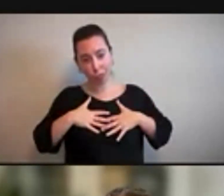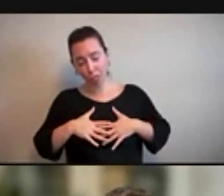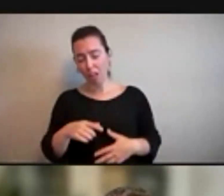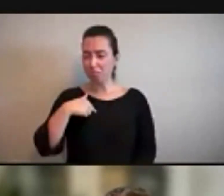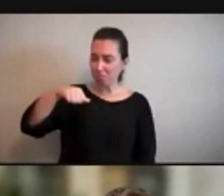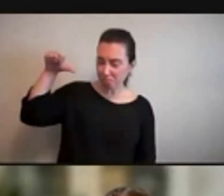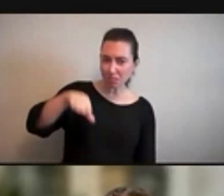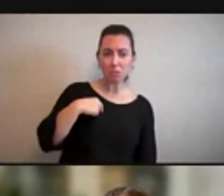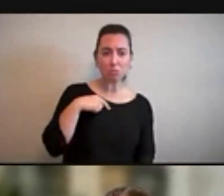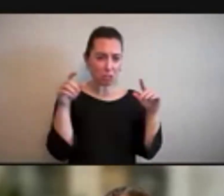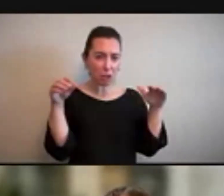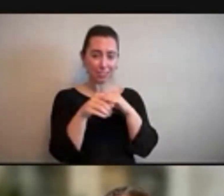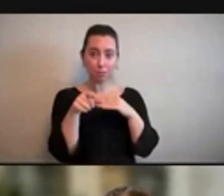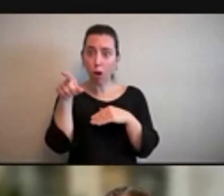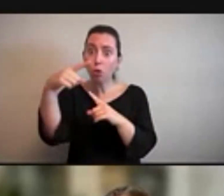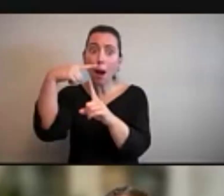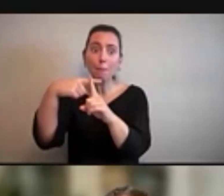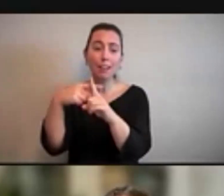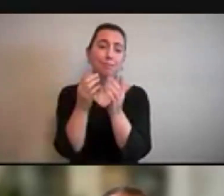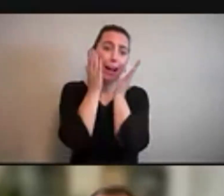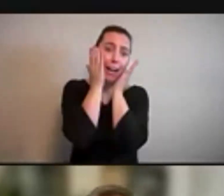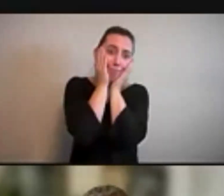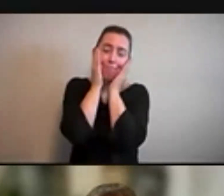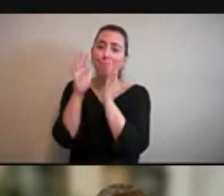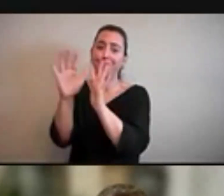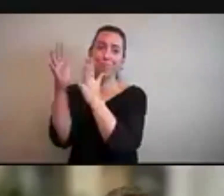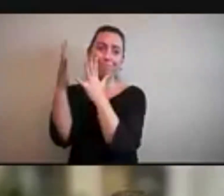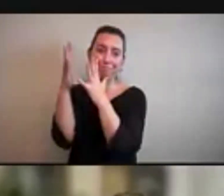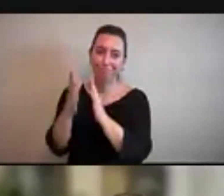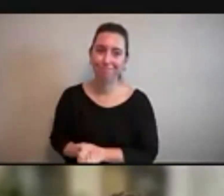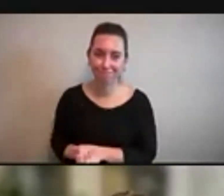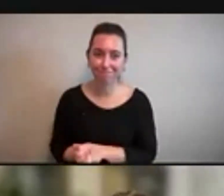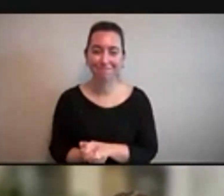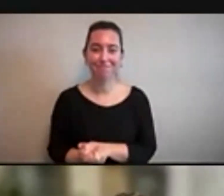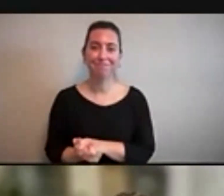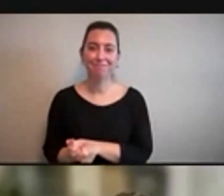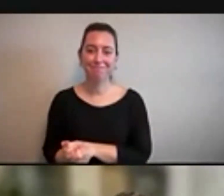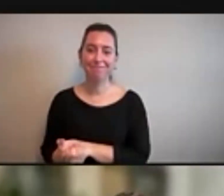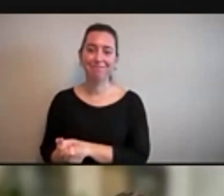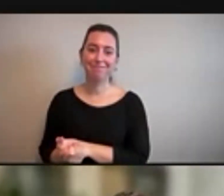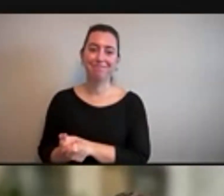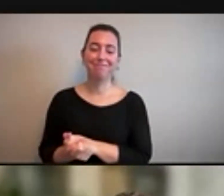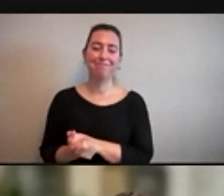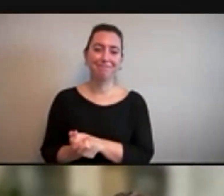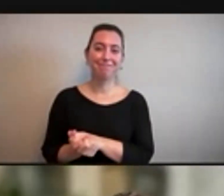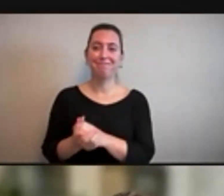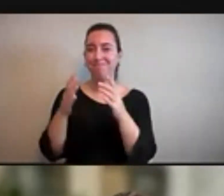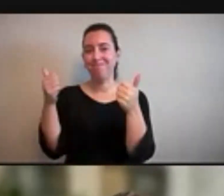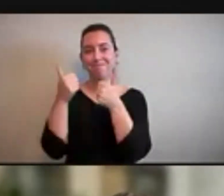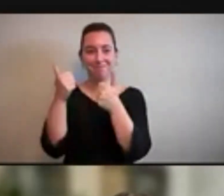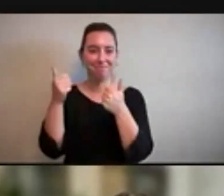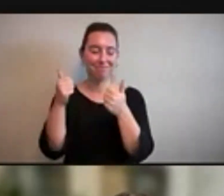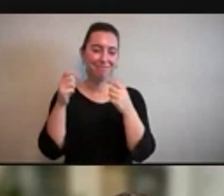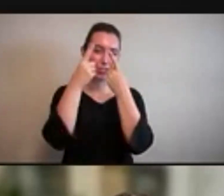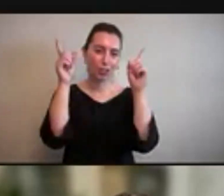the most difficult thing to herd the cats of all the institutions in universities. Very well done to the University of Vienna. But I